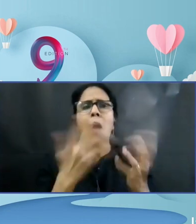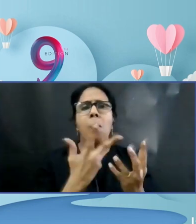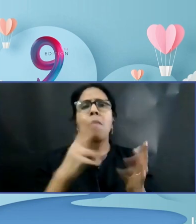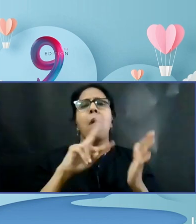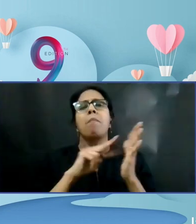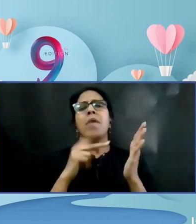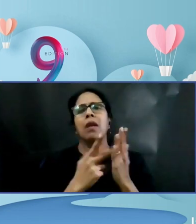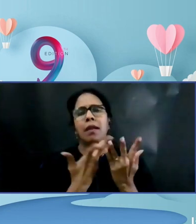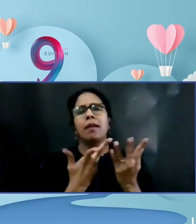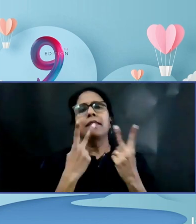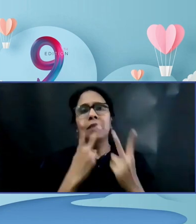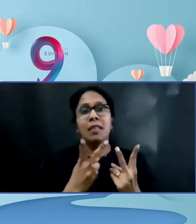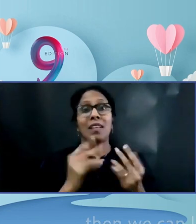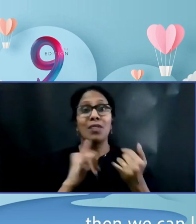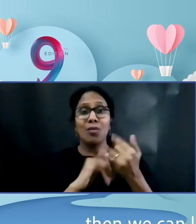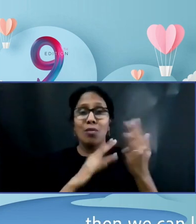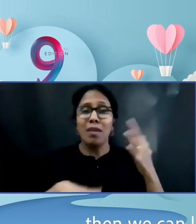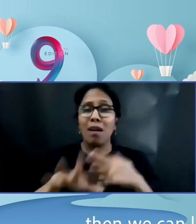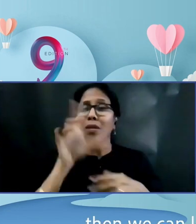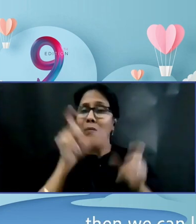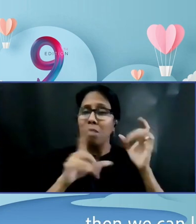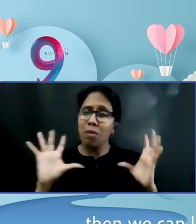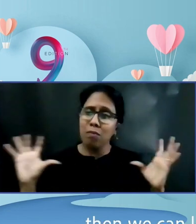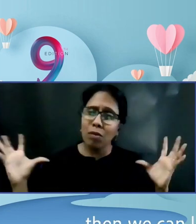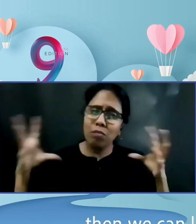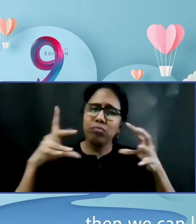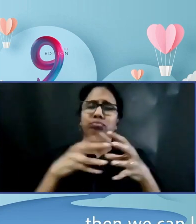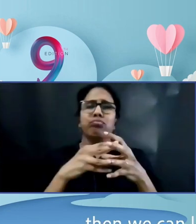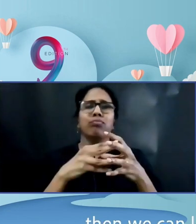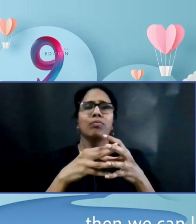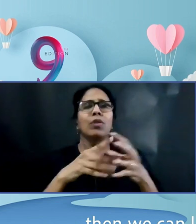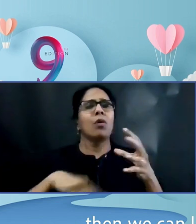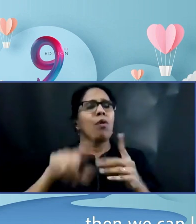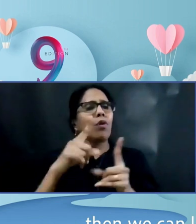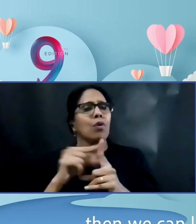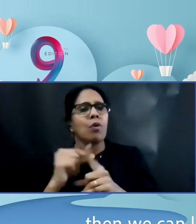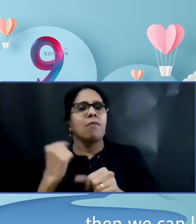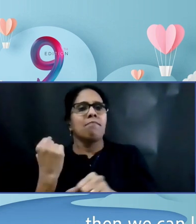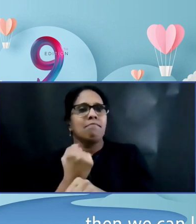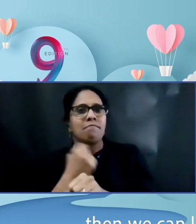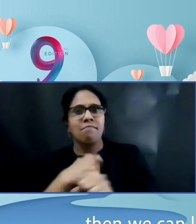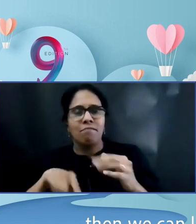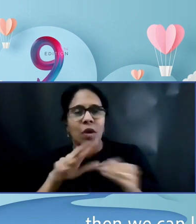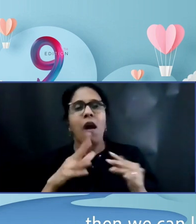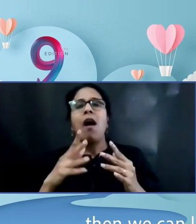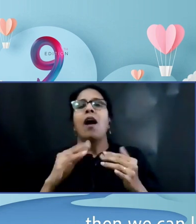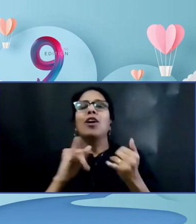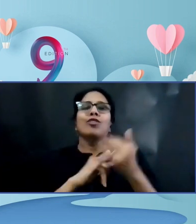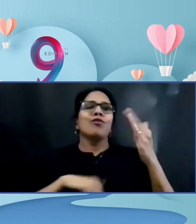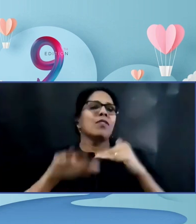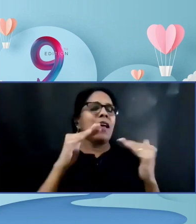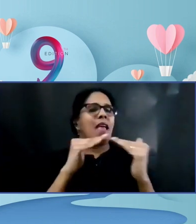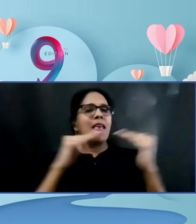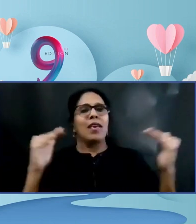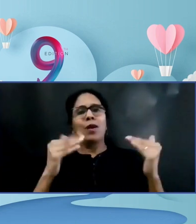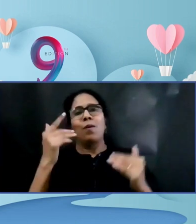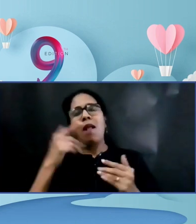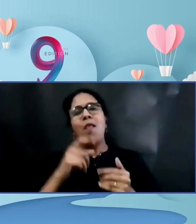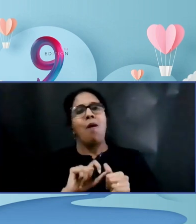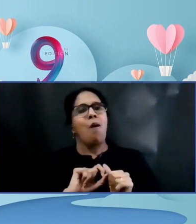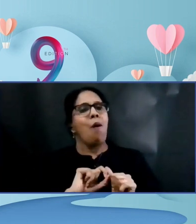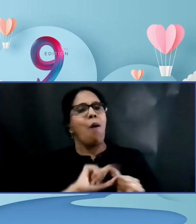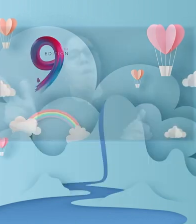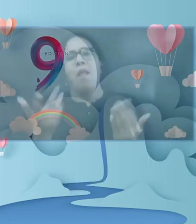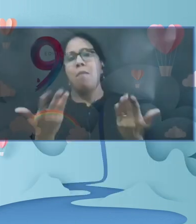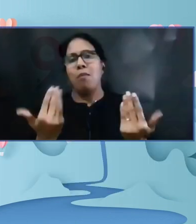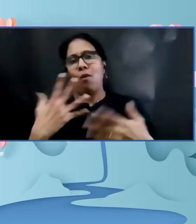so collectively, then we can level the playing fields of society for all, regardless